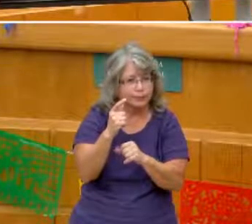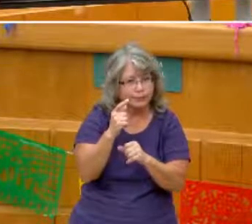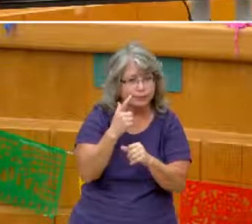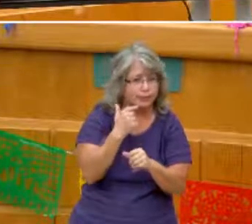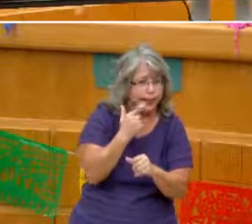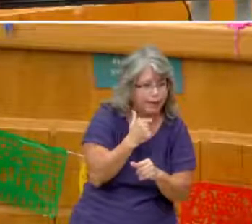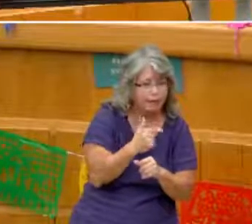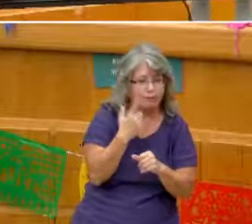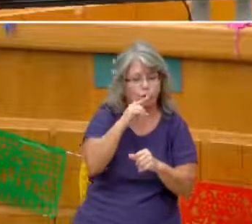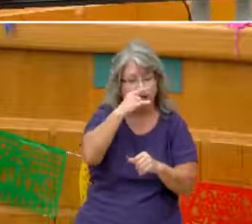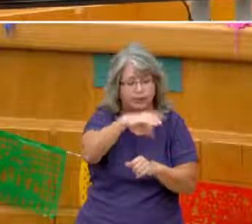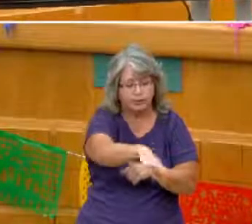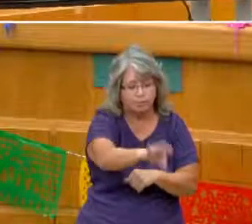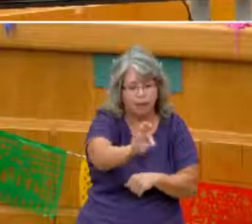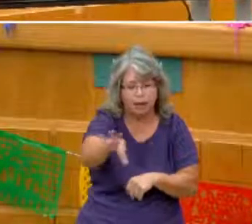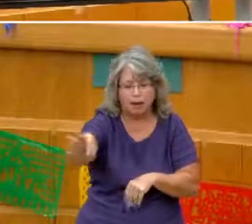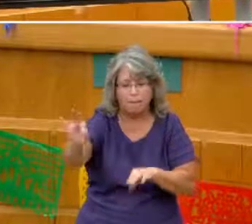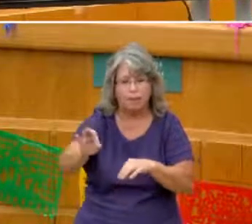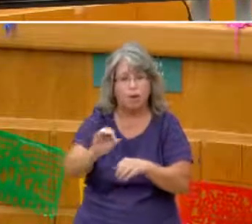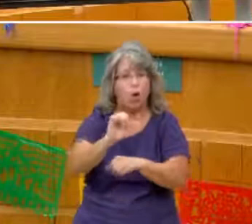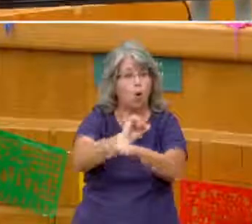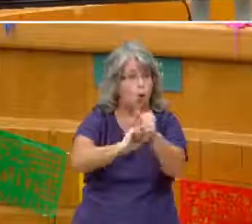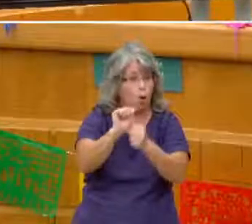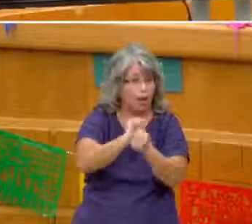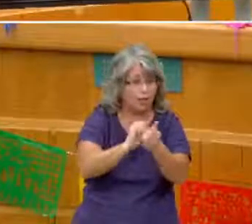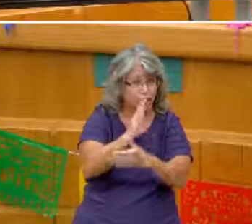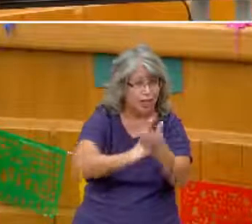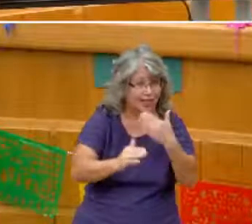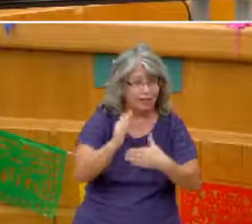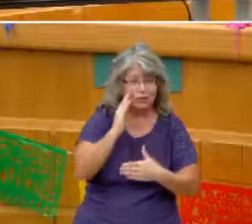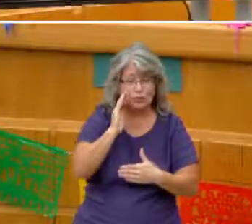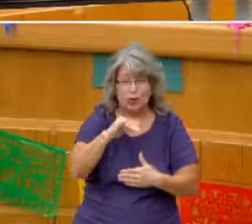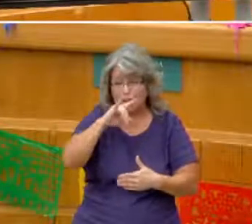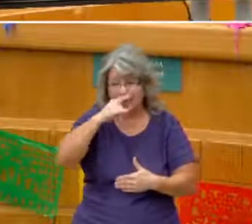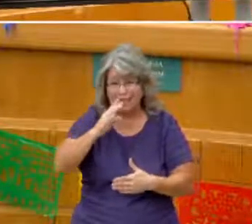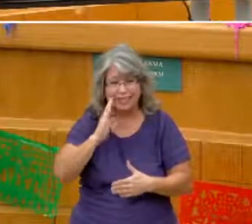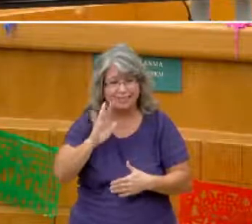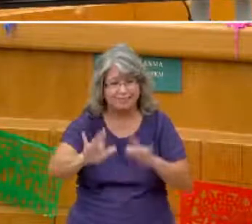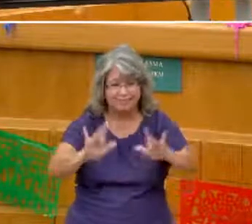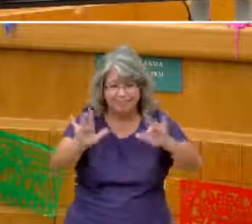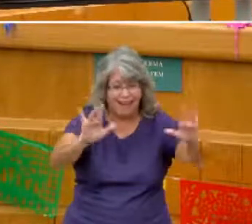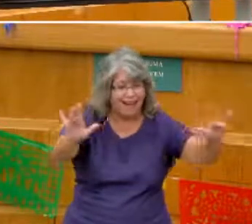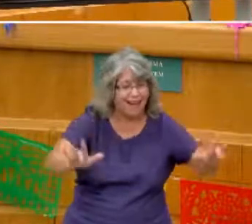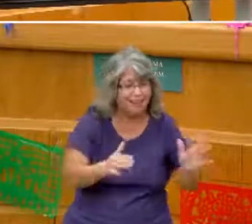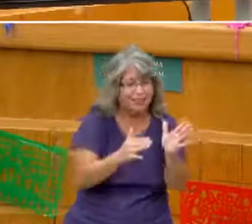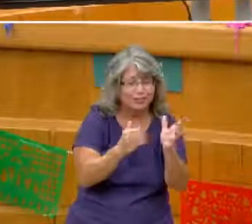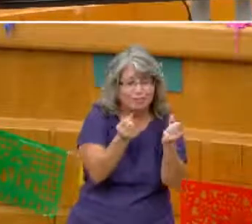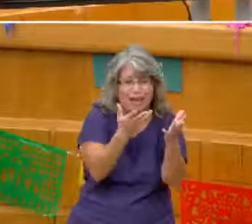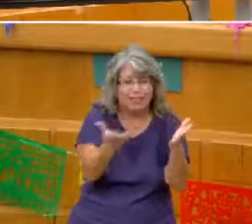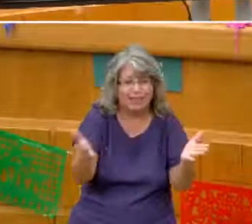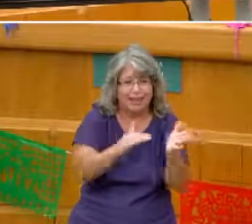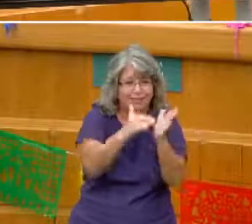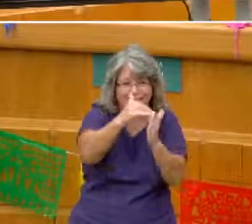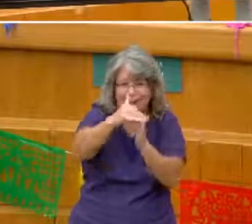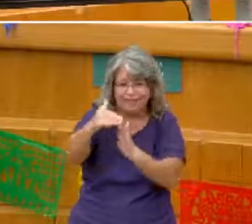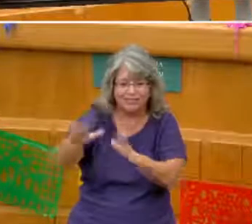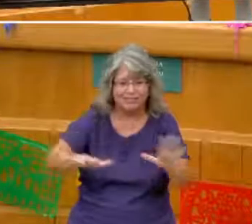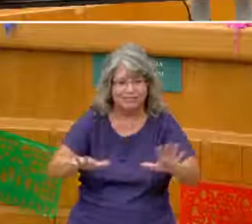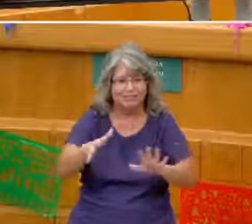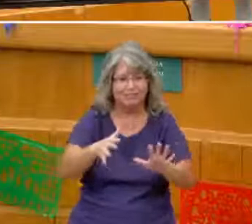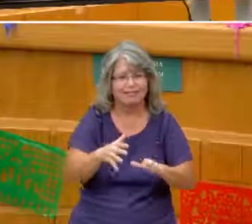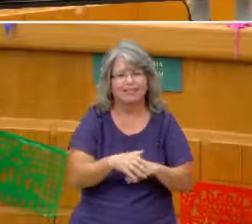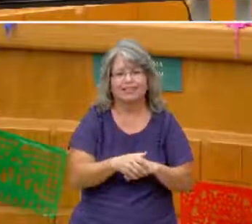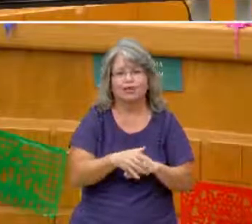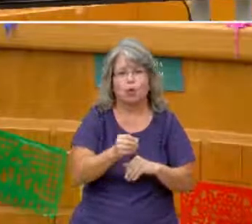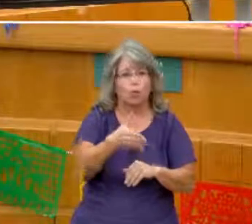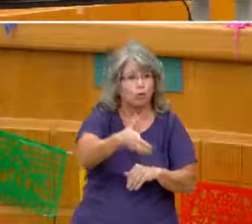after handling the treats. You know, a lot of times the kids touch all these things, the doors, the doorknobs. Sometimes they want to, shake hands